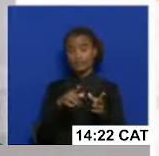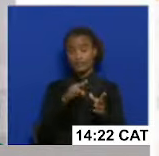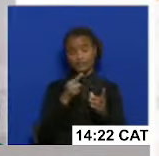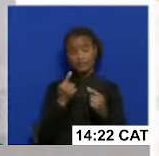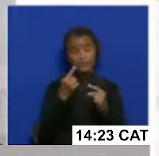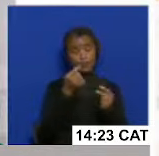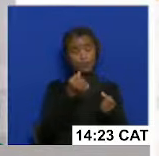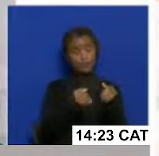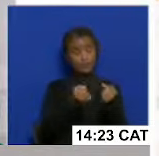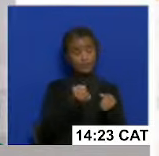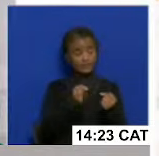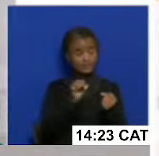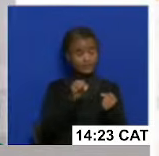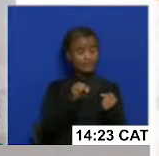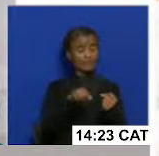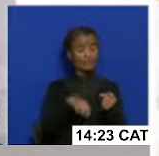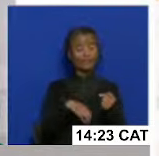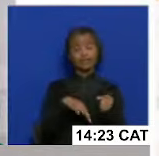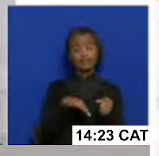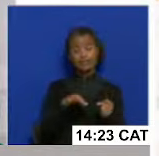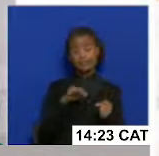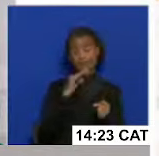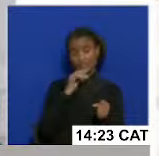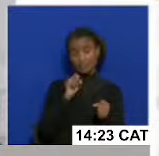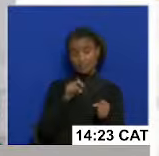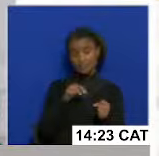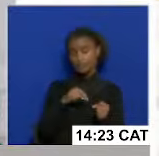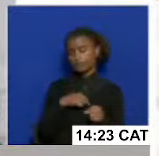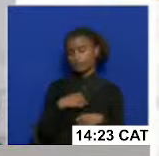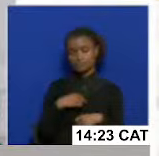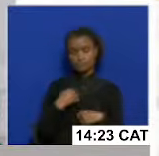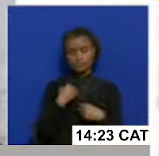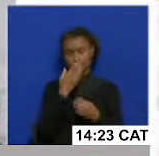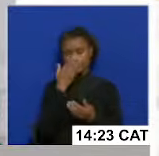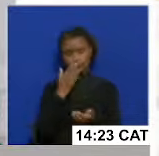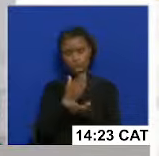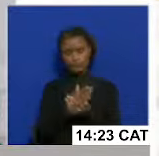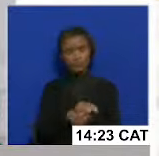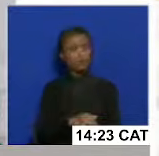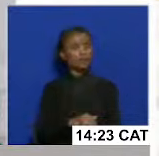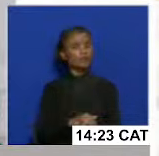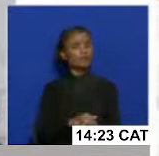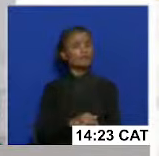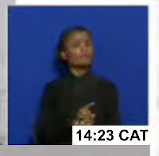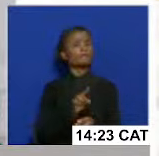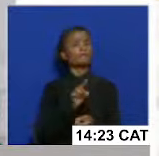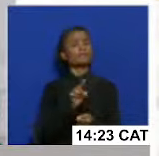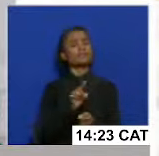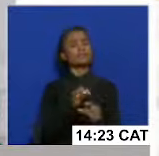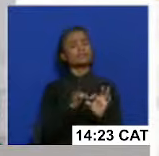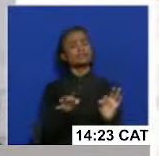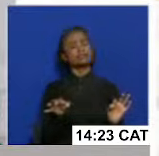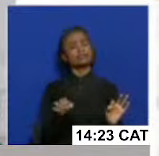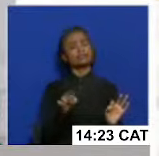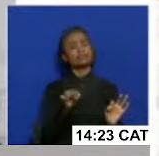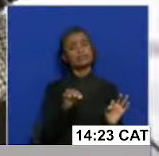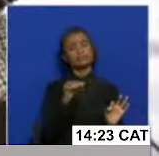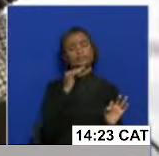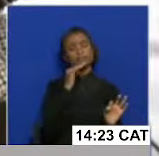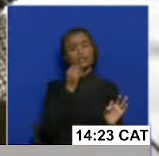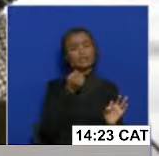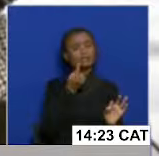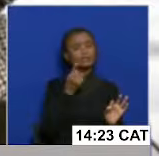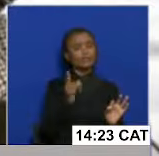I'm not sure. You're not sure. So what do you understand by the sentence, we have made plans to sort out the DPP that